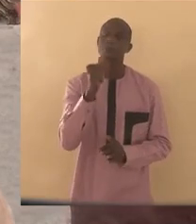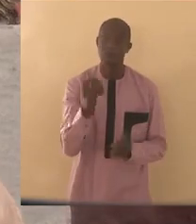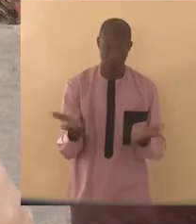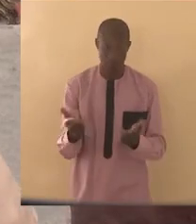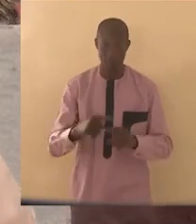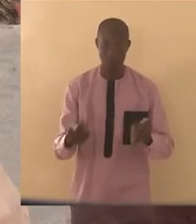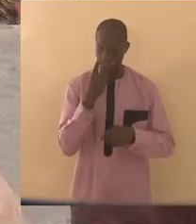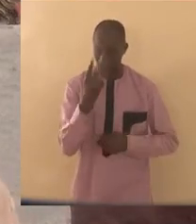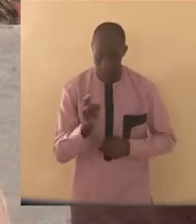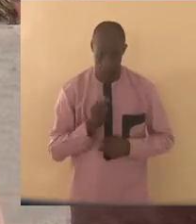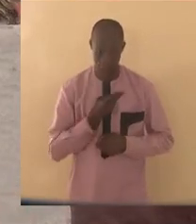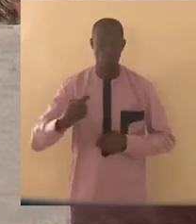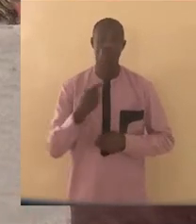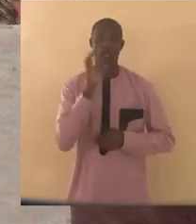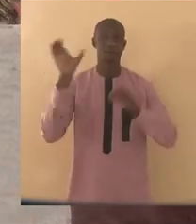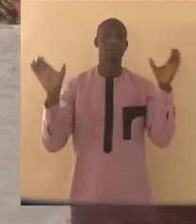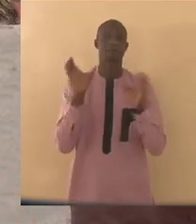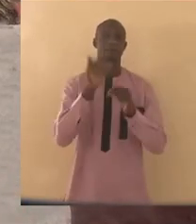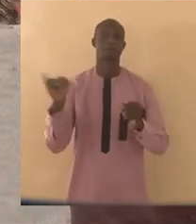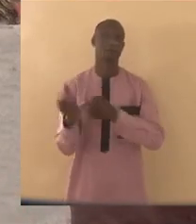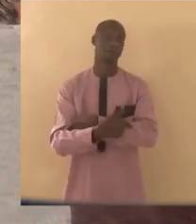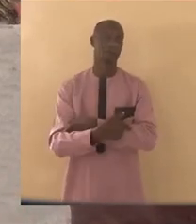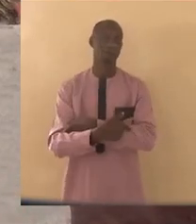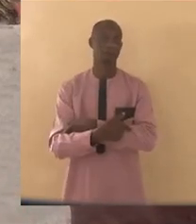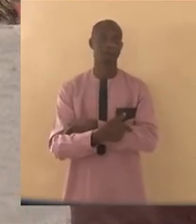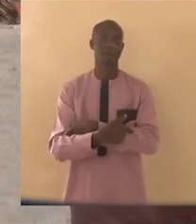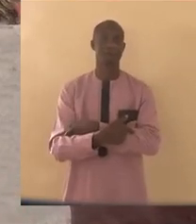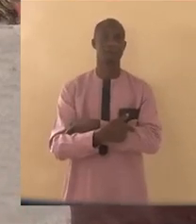are watching us, we are celebrating here today